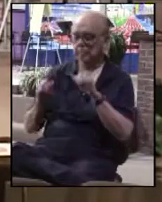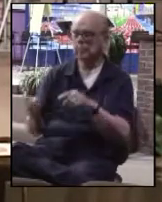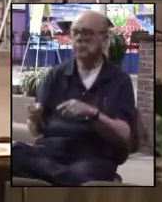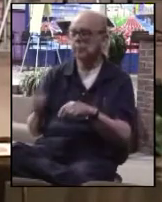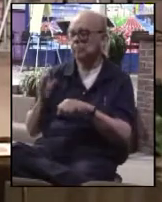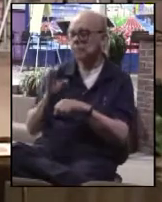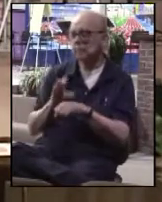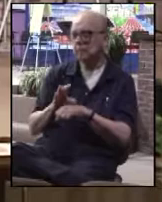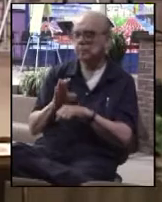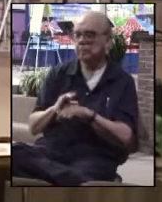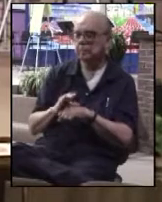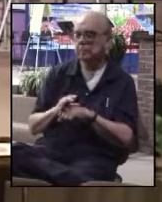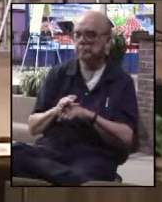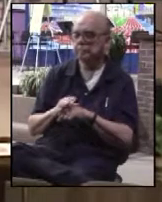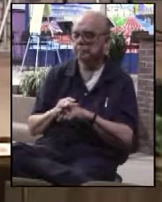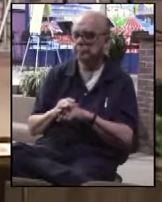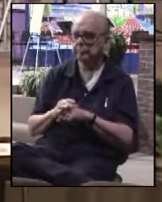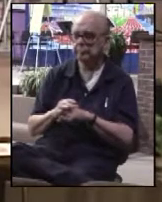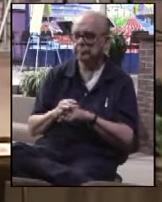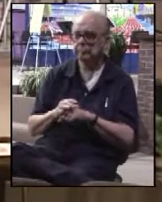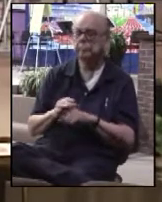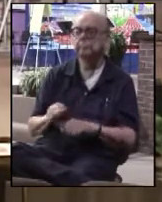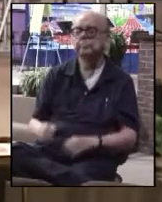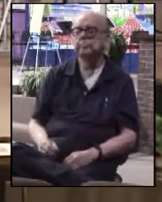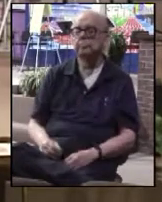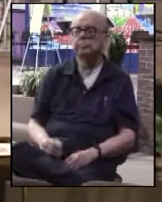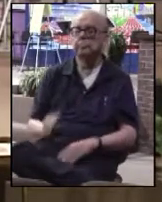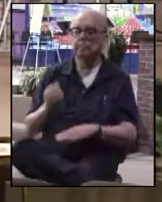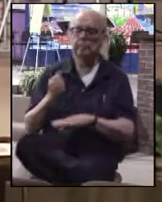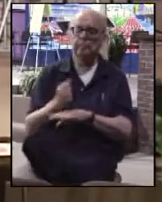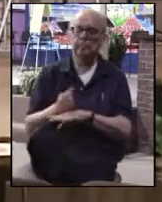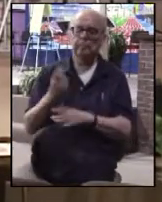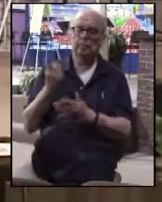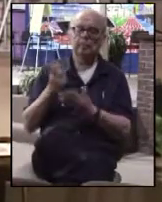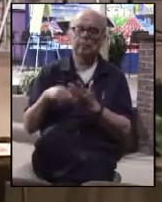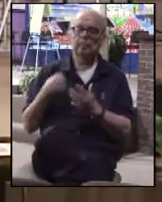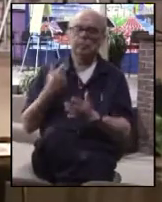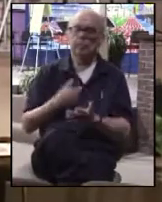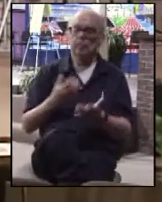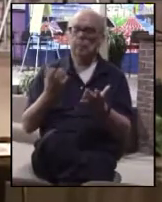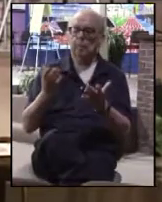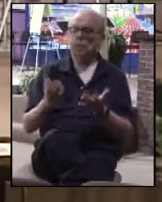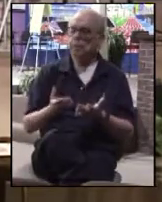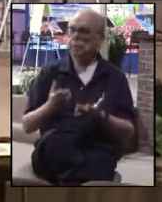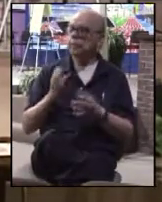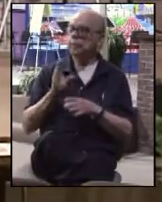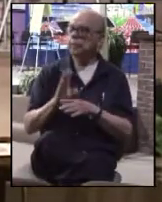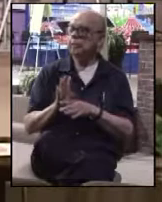church based on what we want it to be